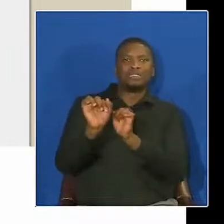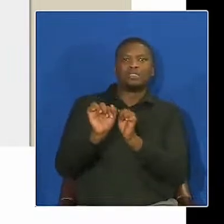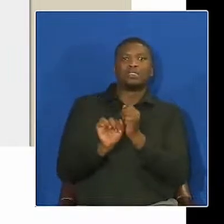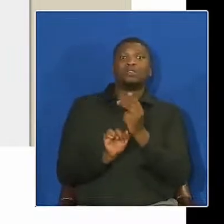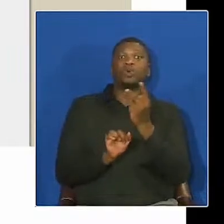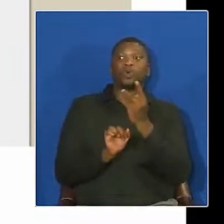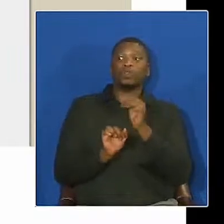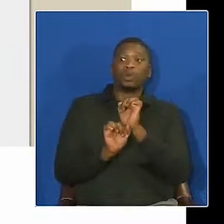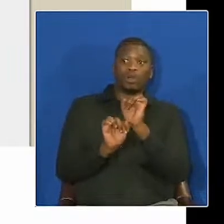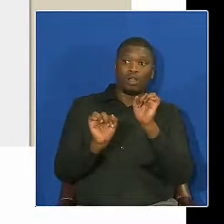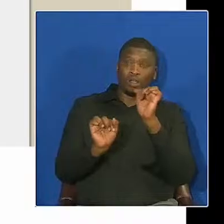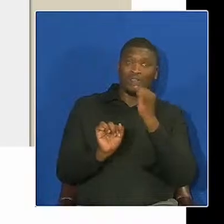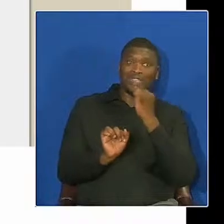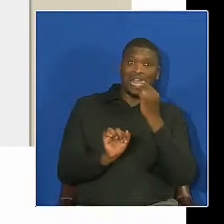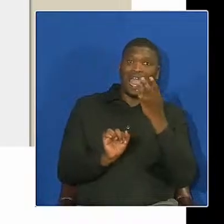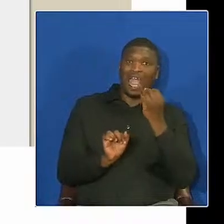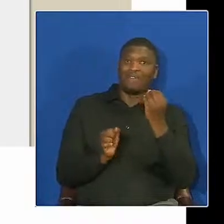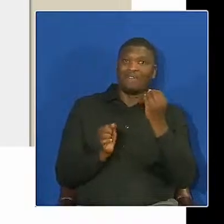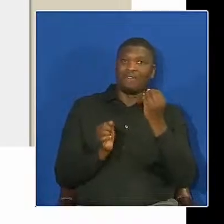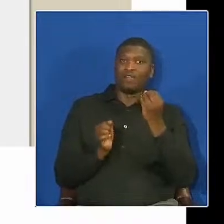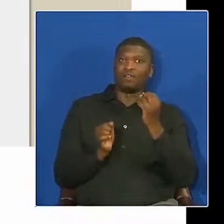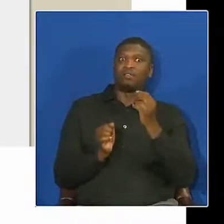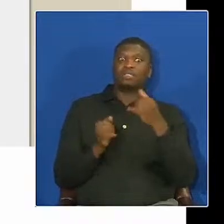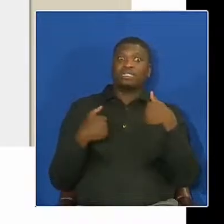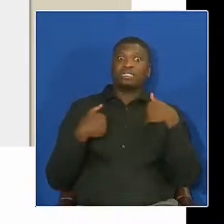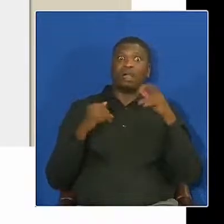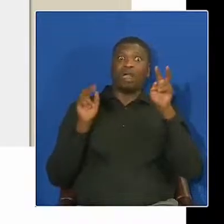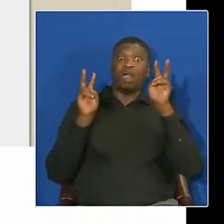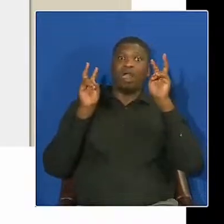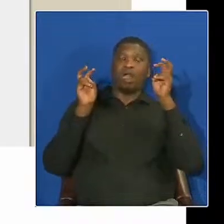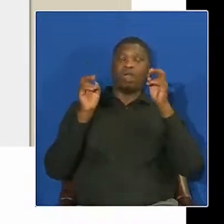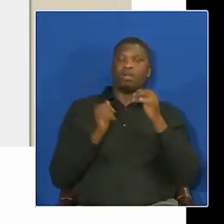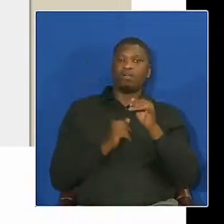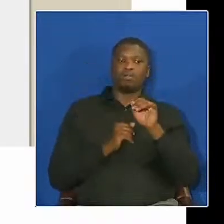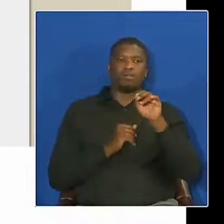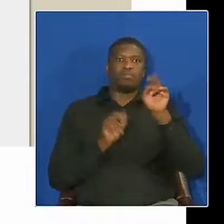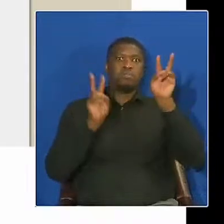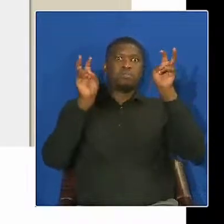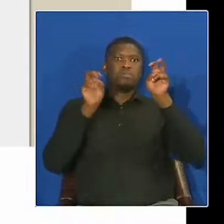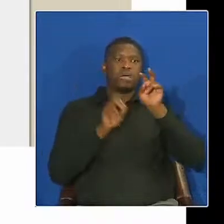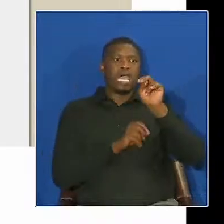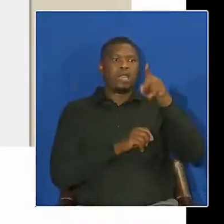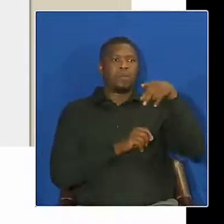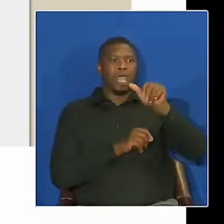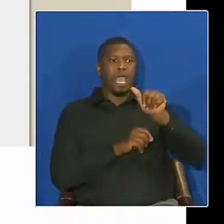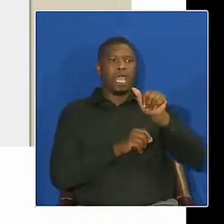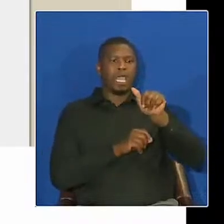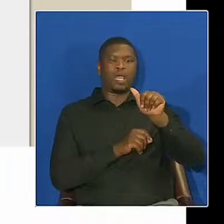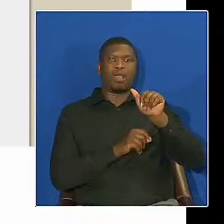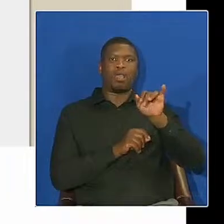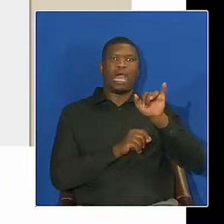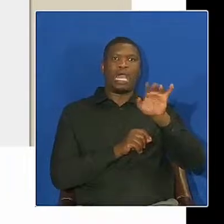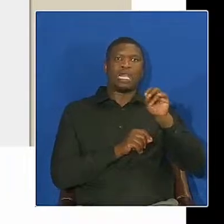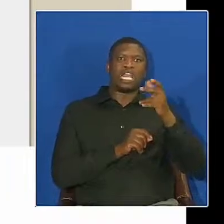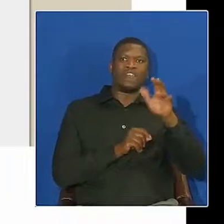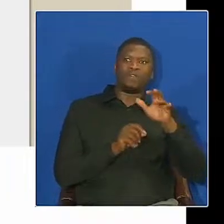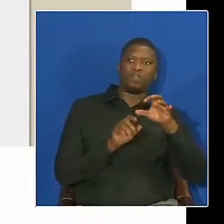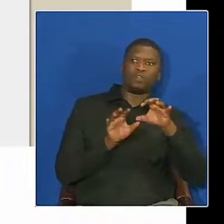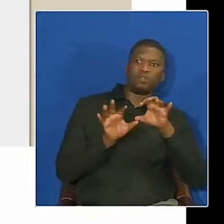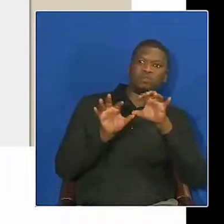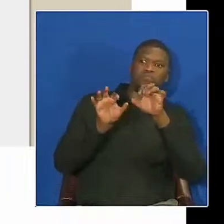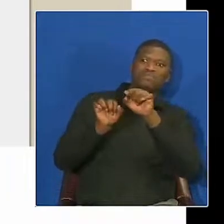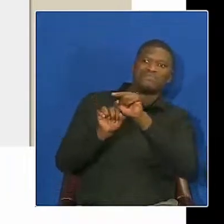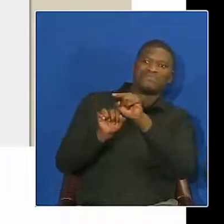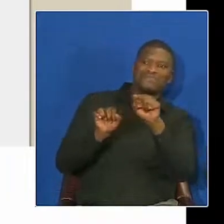lots of, starting with the breaking news, NPA ID Guns for National Police